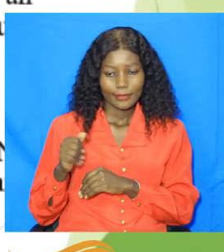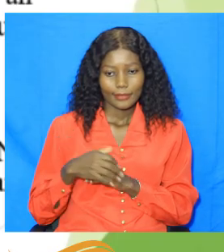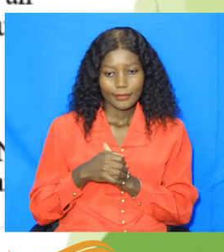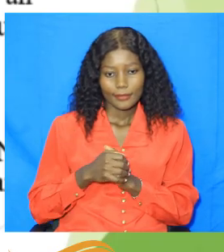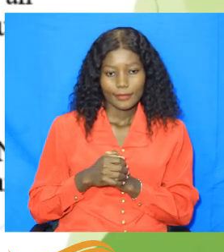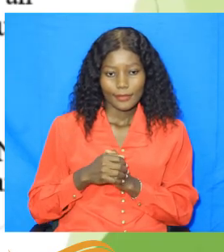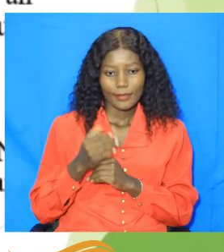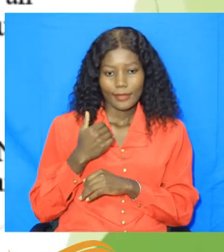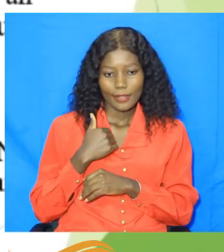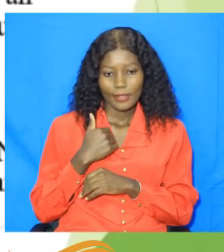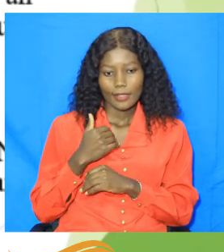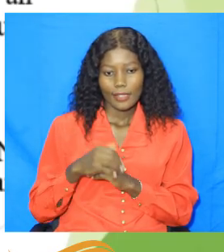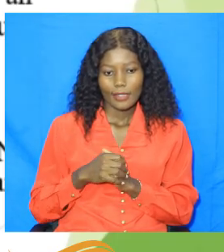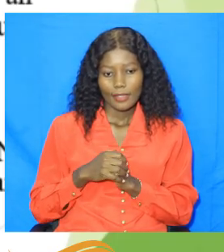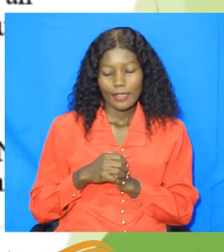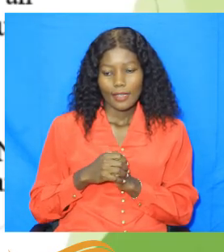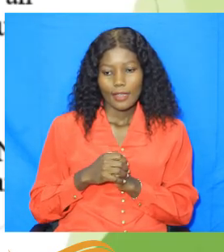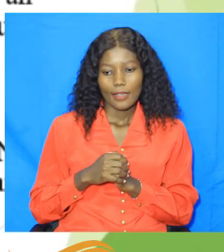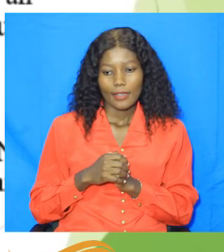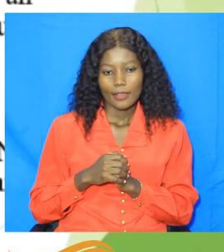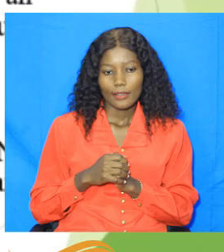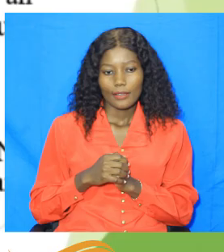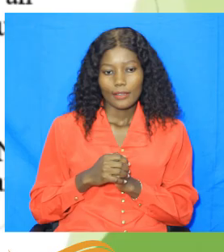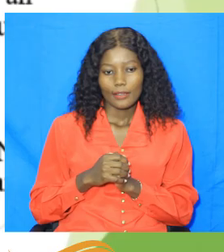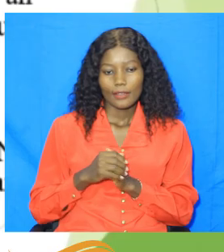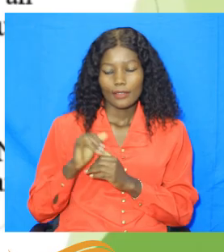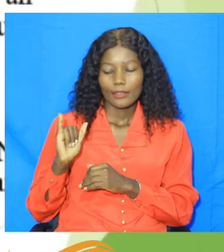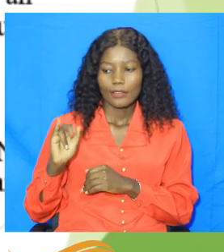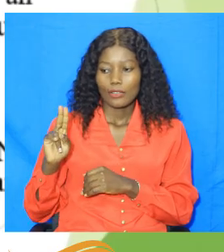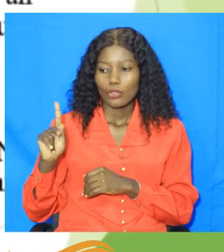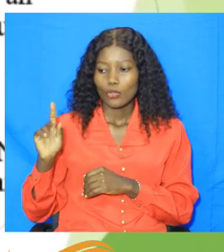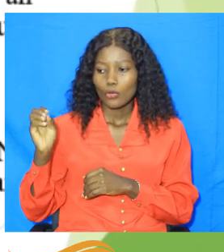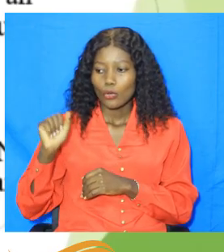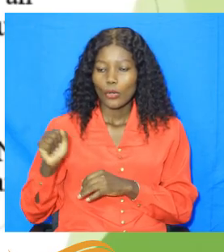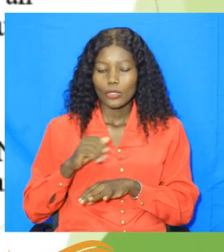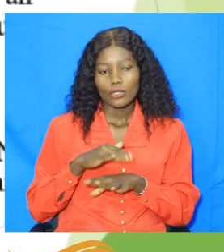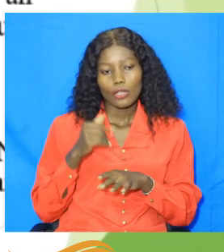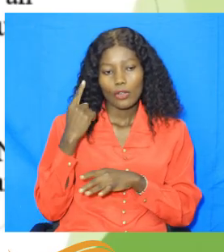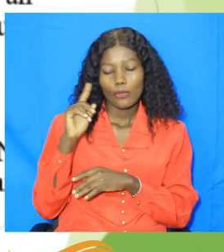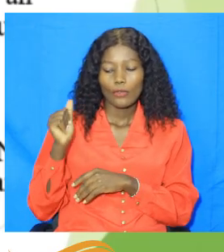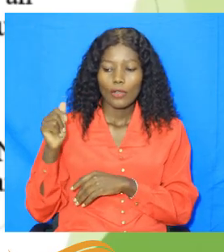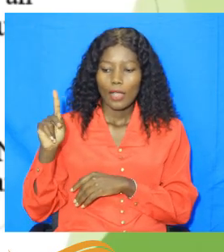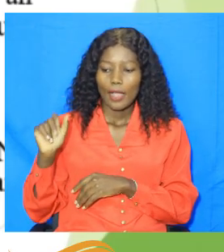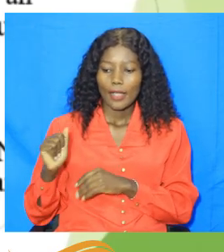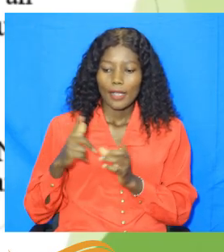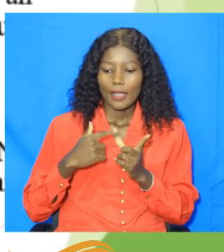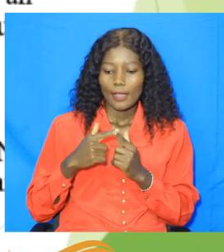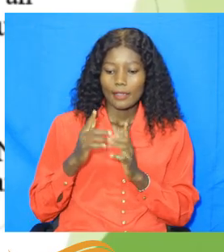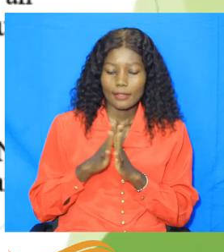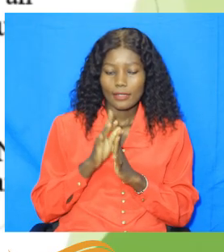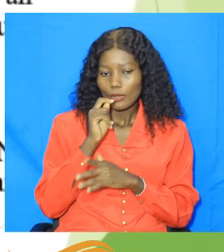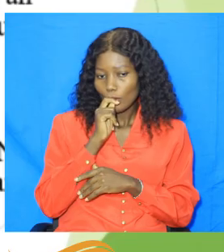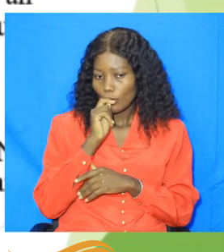they have indicated Yuko score for Aka. Then the referee will have to